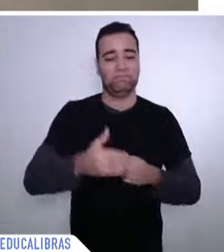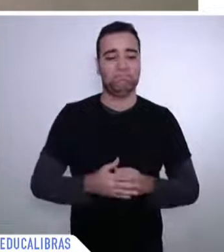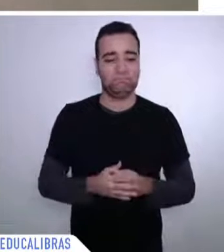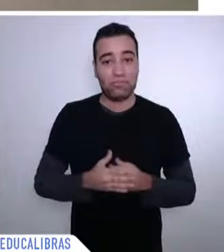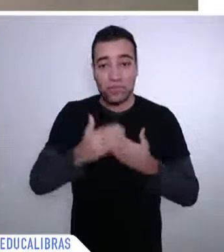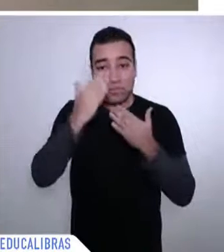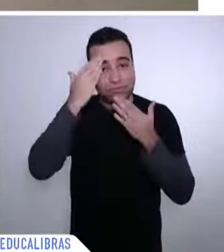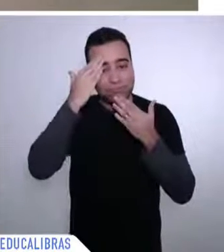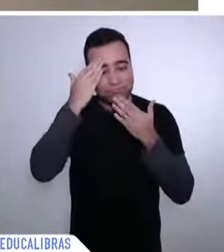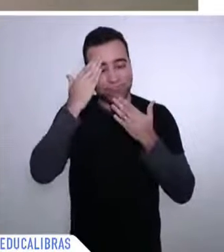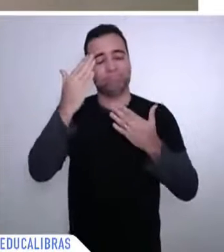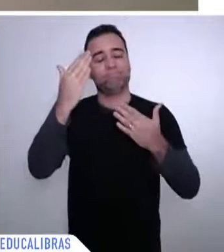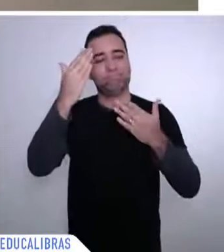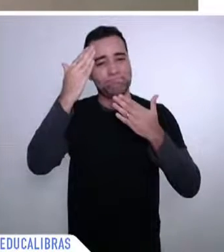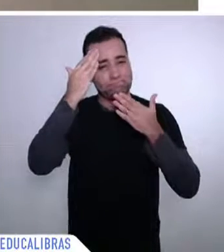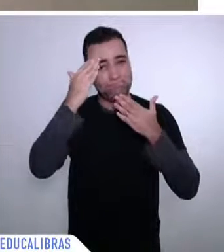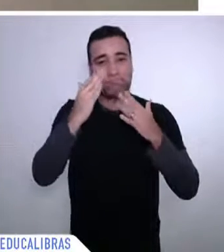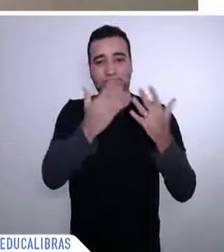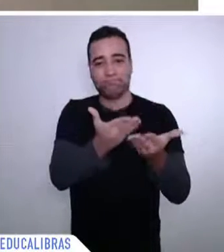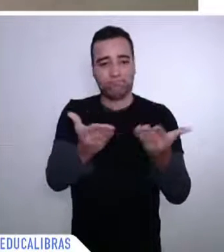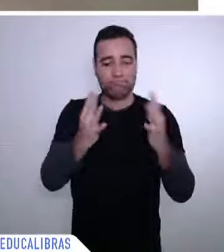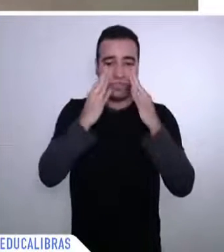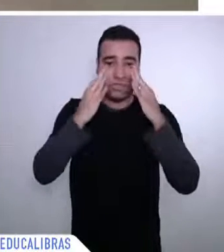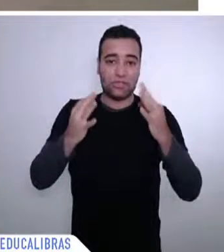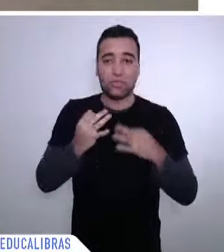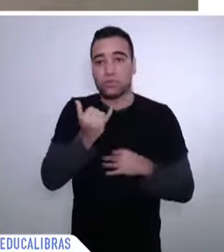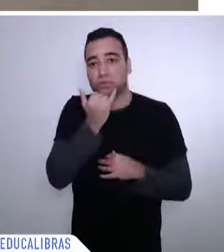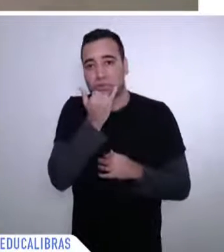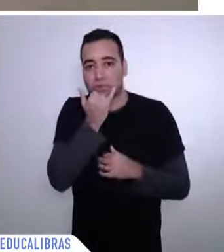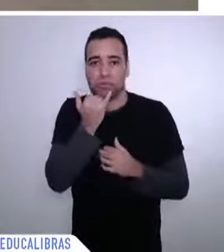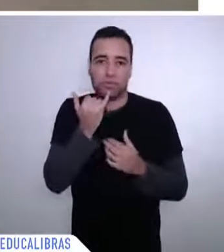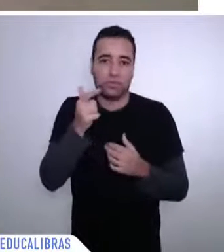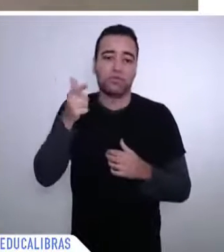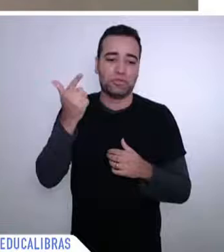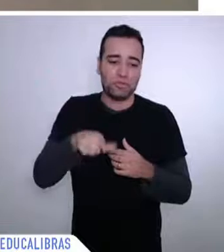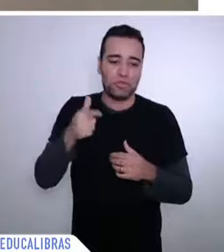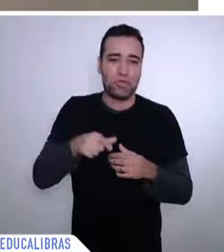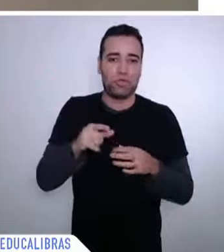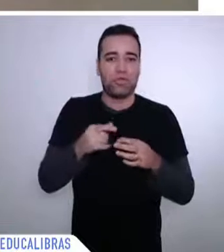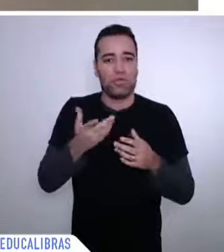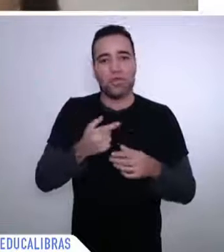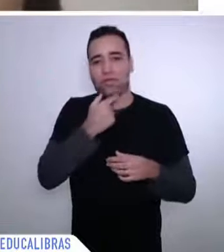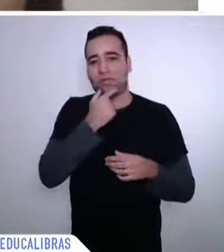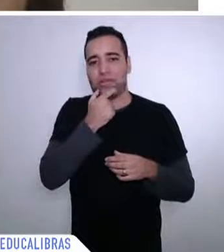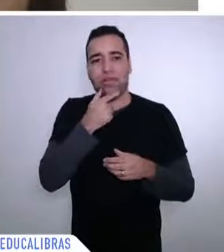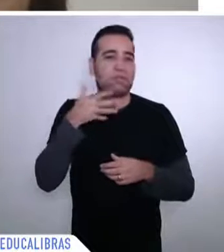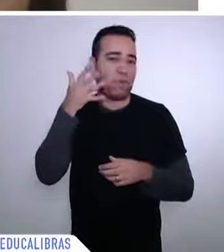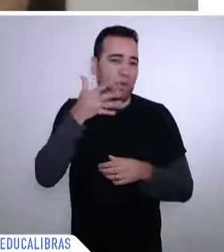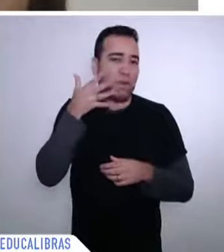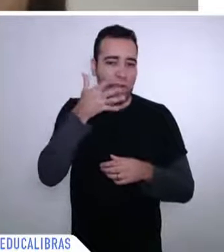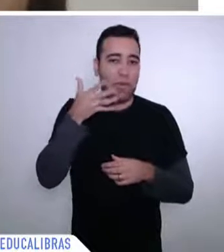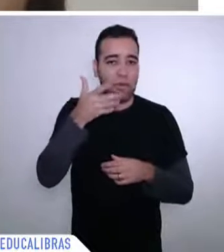English, but I look forward to the questions at the end of the panel. Thank you very much.